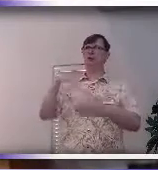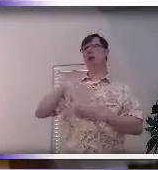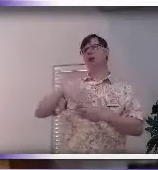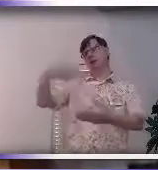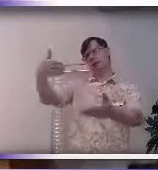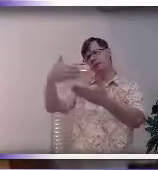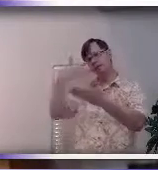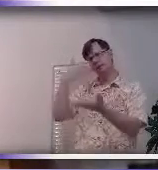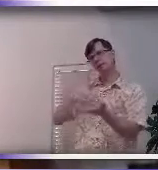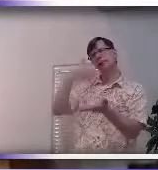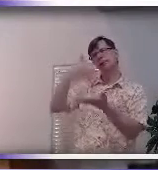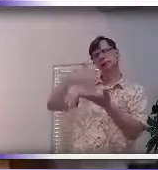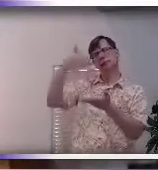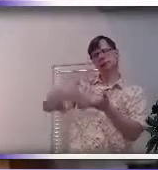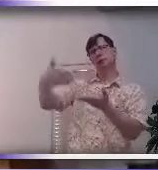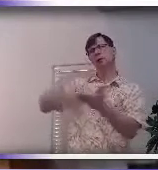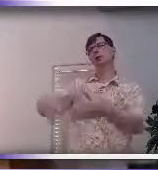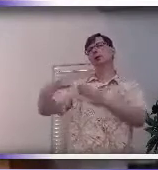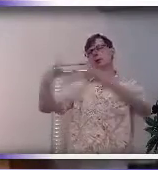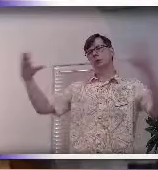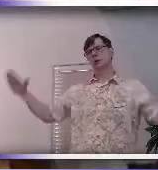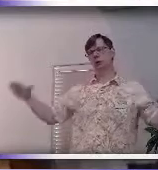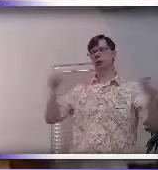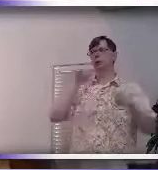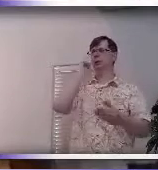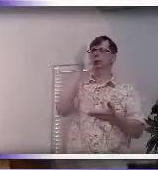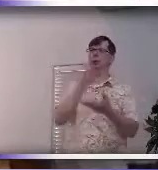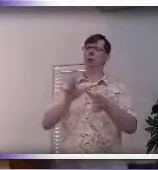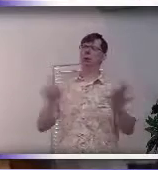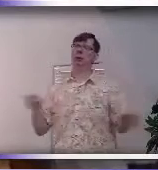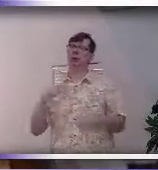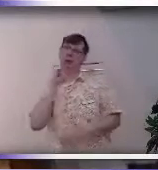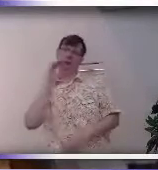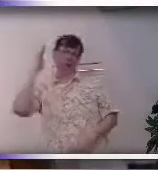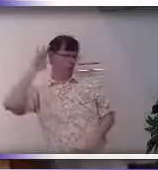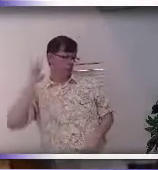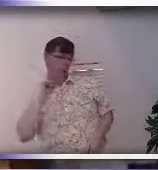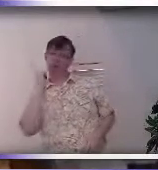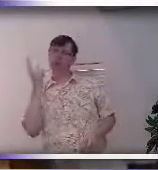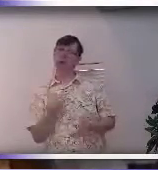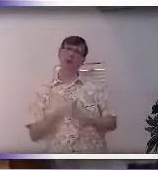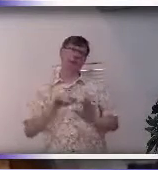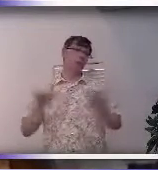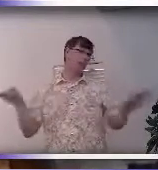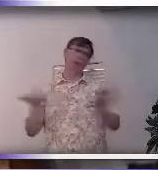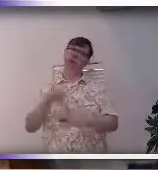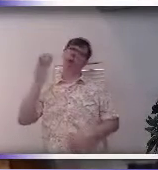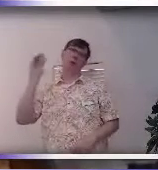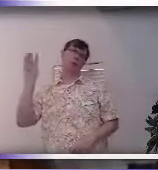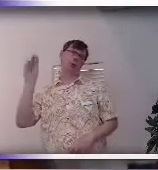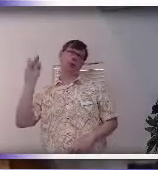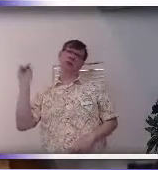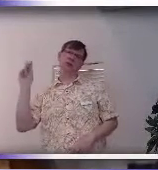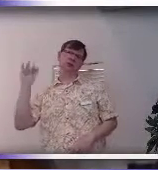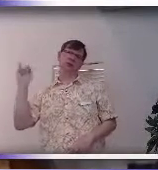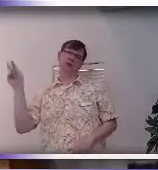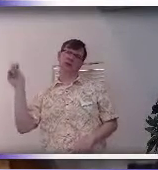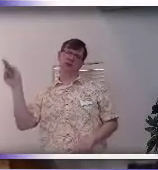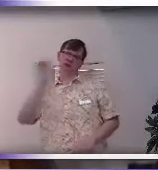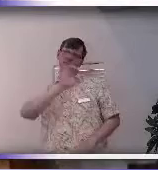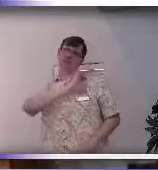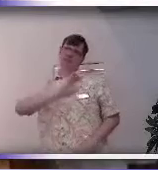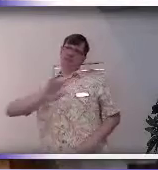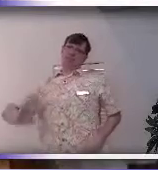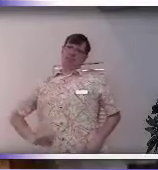in the back of a law office. And she would not have known the word bodhisattva. She was a devout